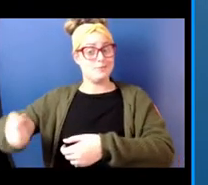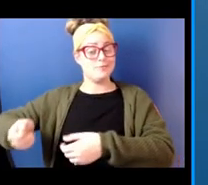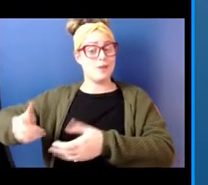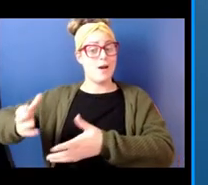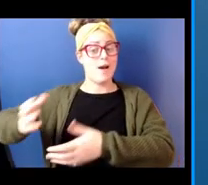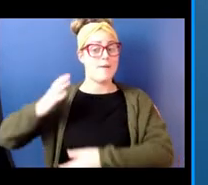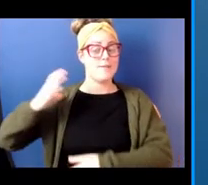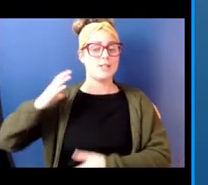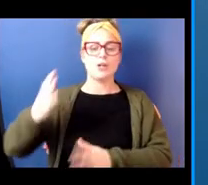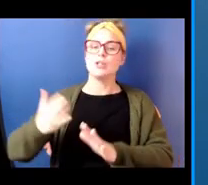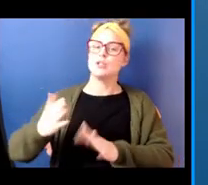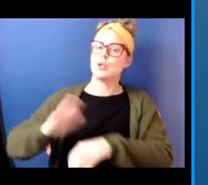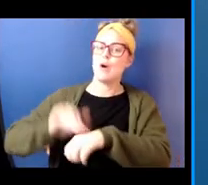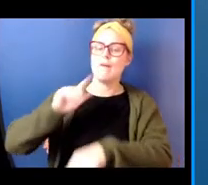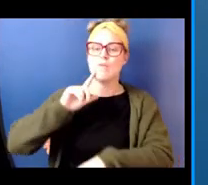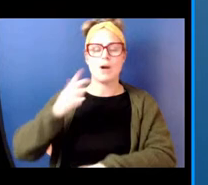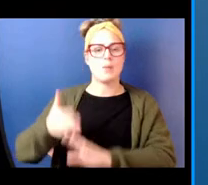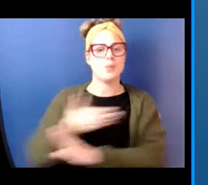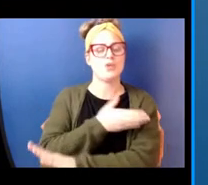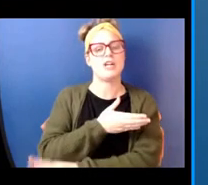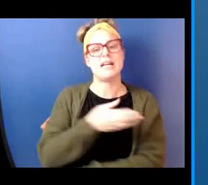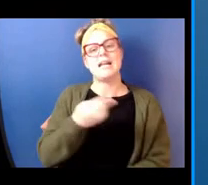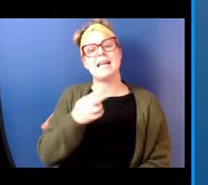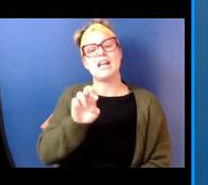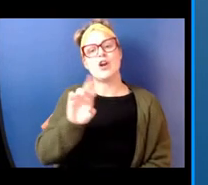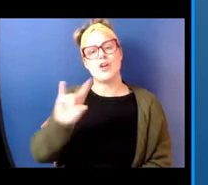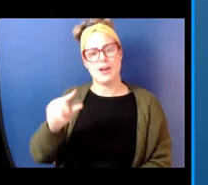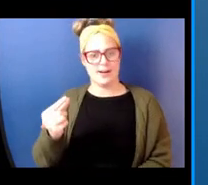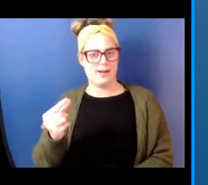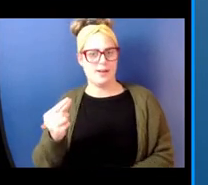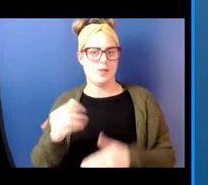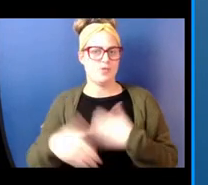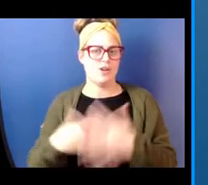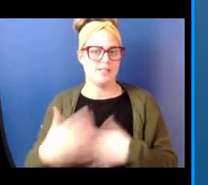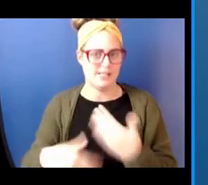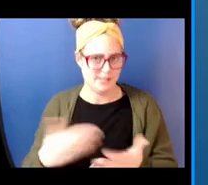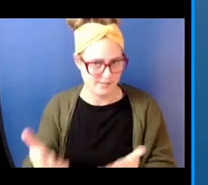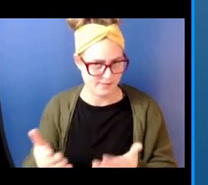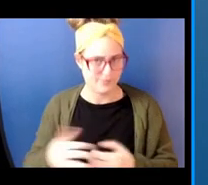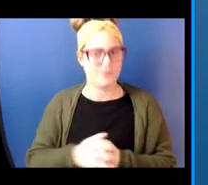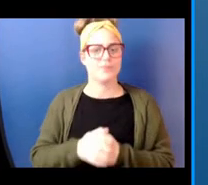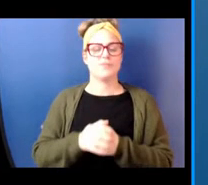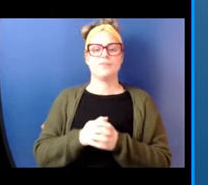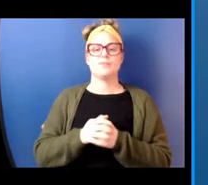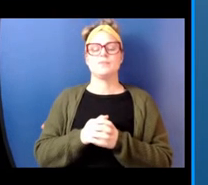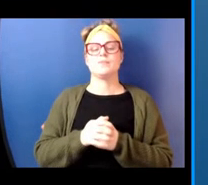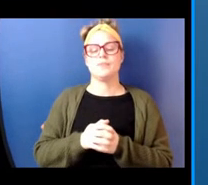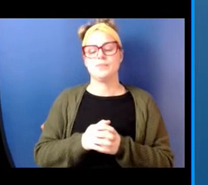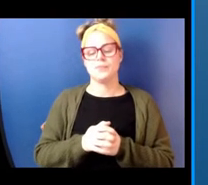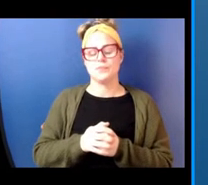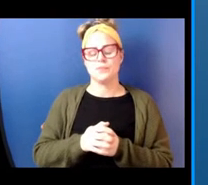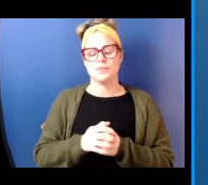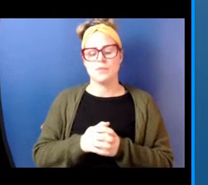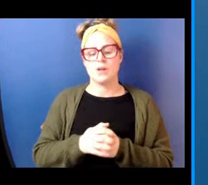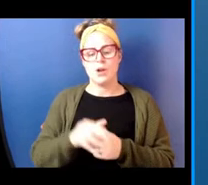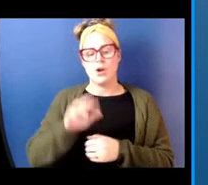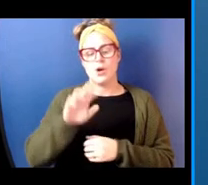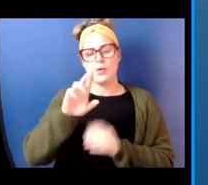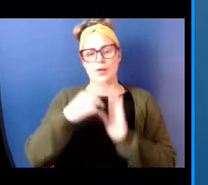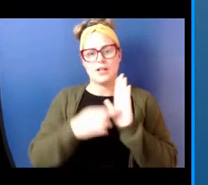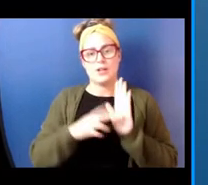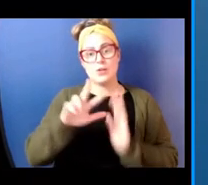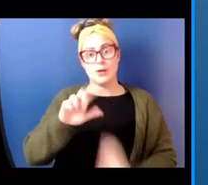in the hopes of streamlining the challenge process regulation 3.4 Point J